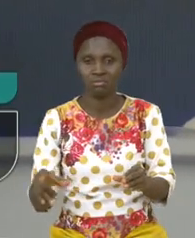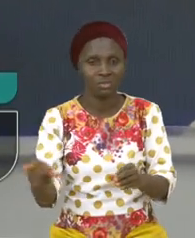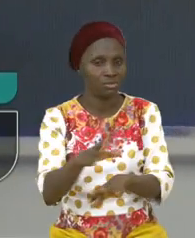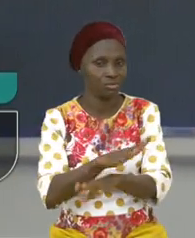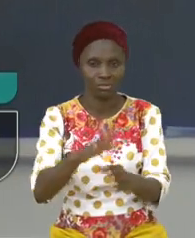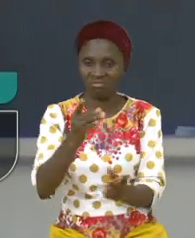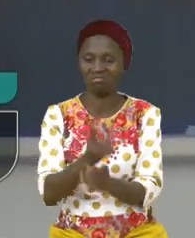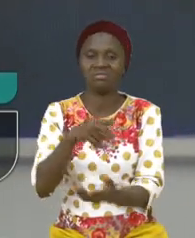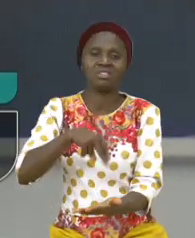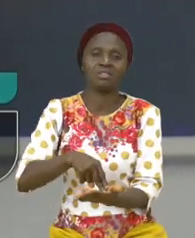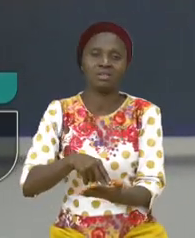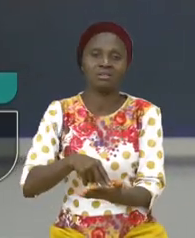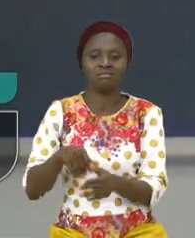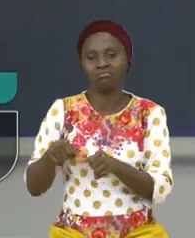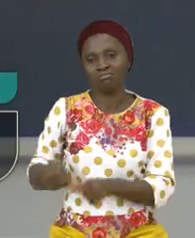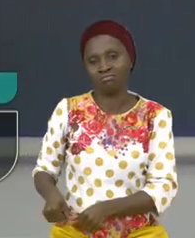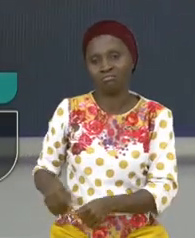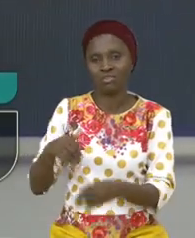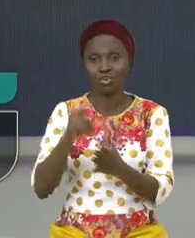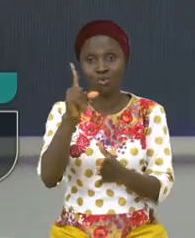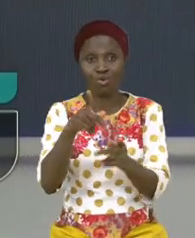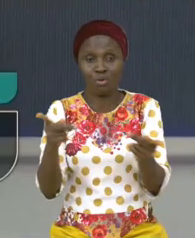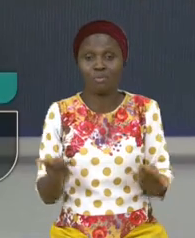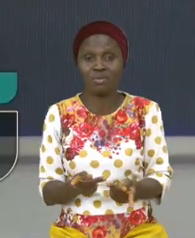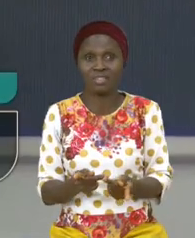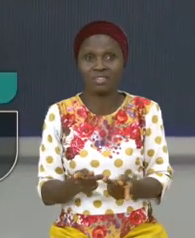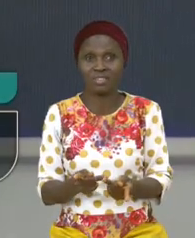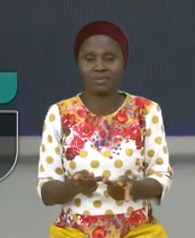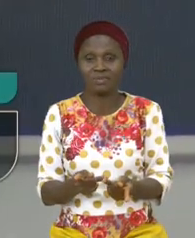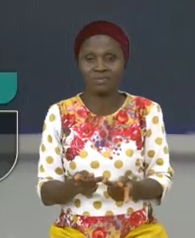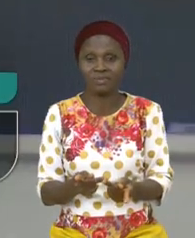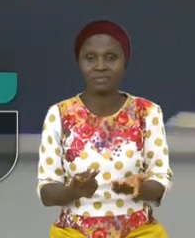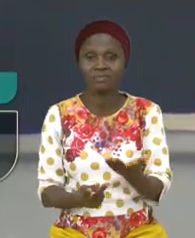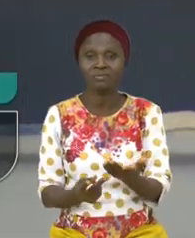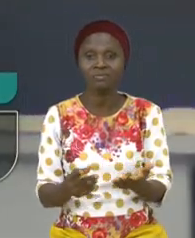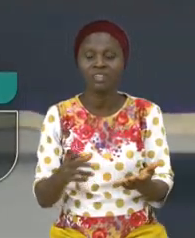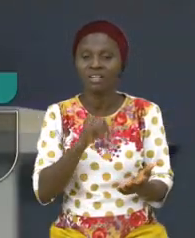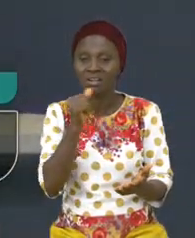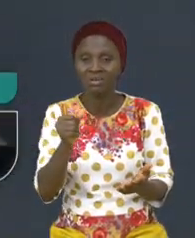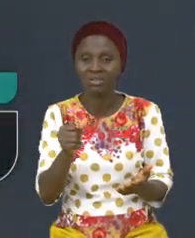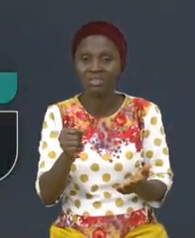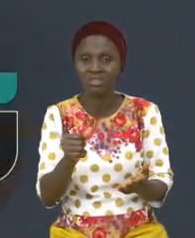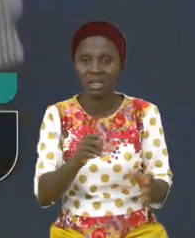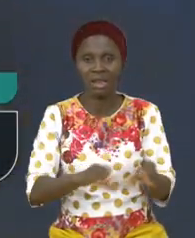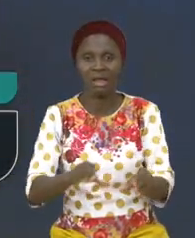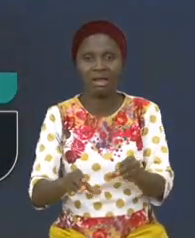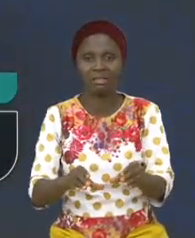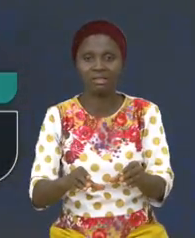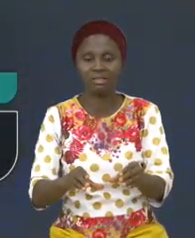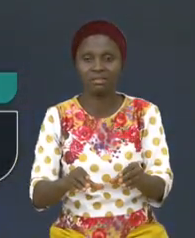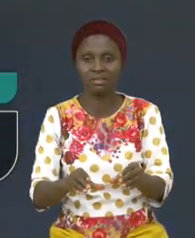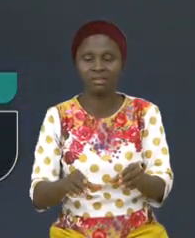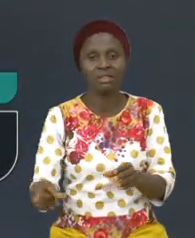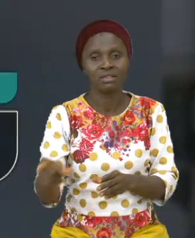stay in one place and not move and not act. The